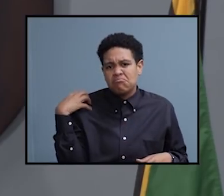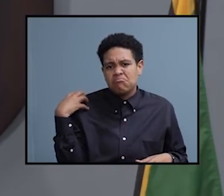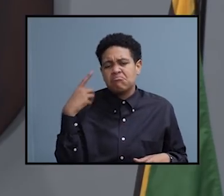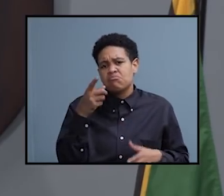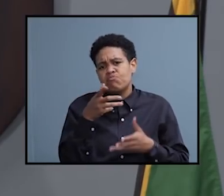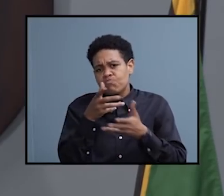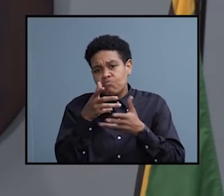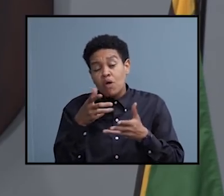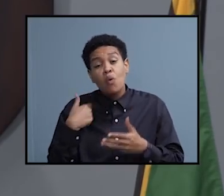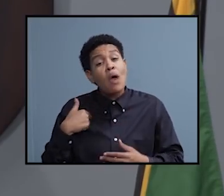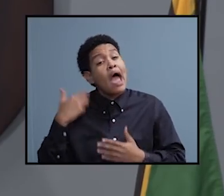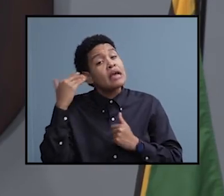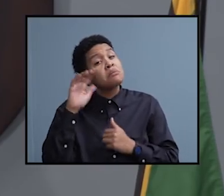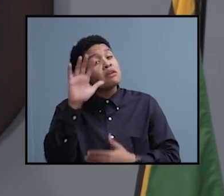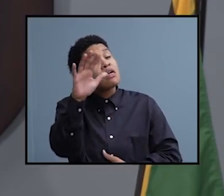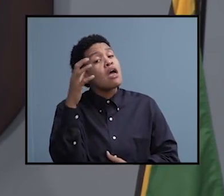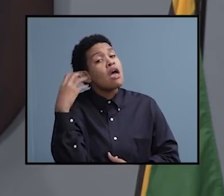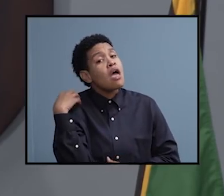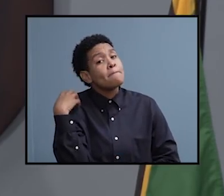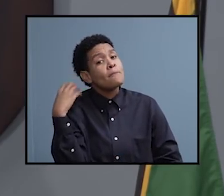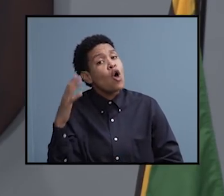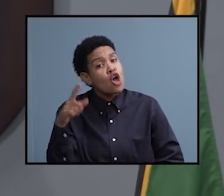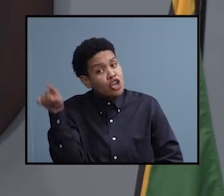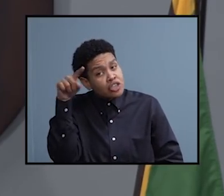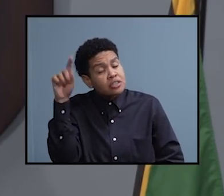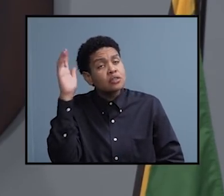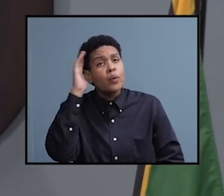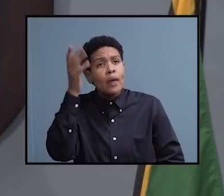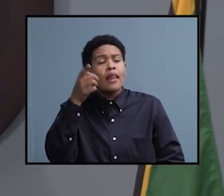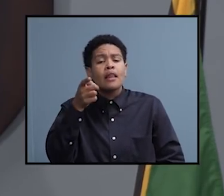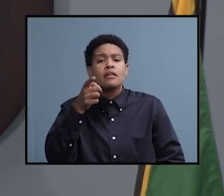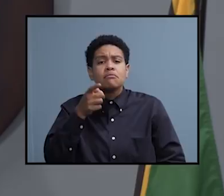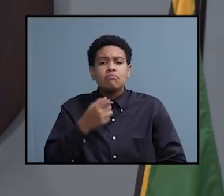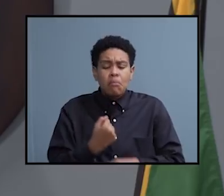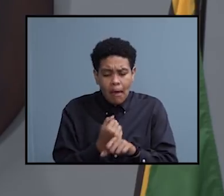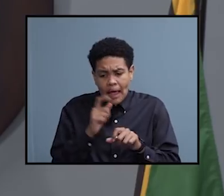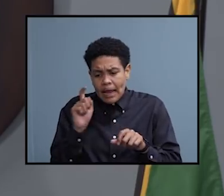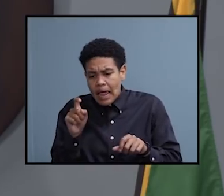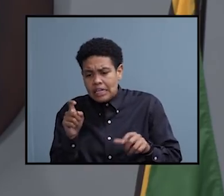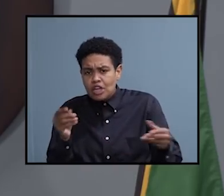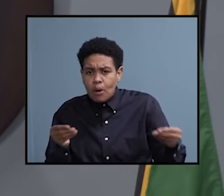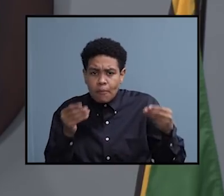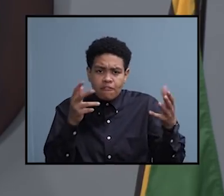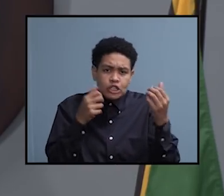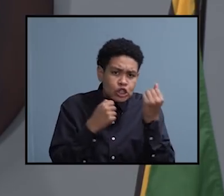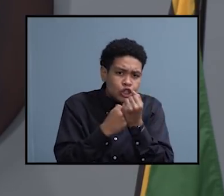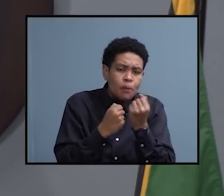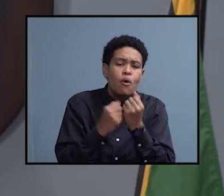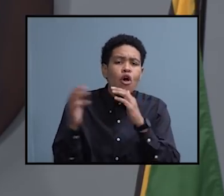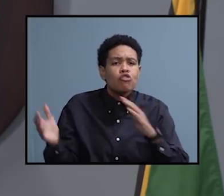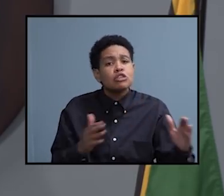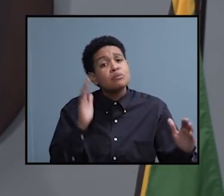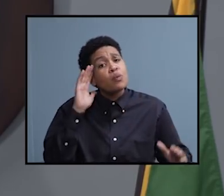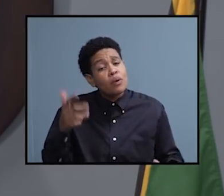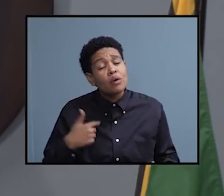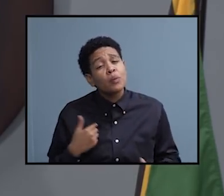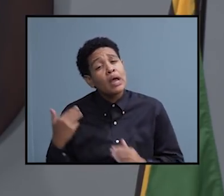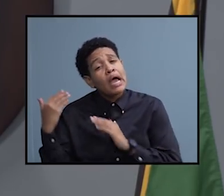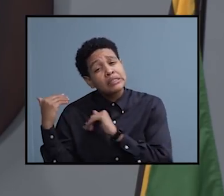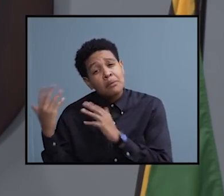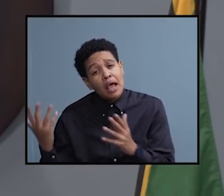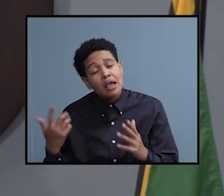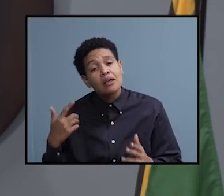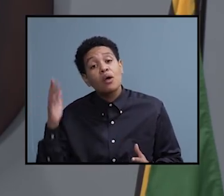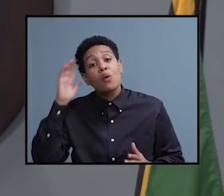and we expect that their employers will make the necessary provisions and arrangements. Of course, this will